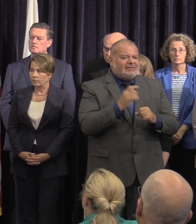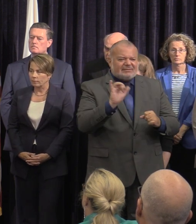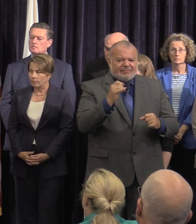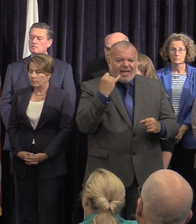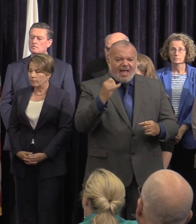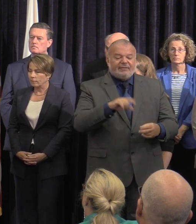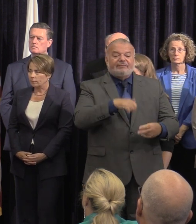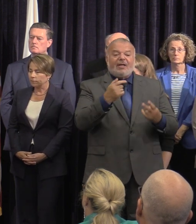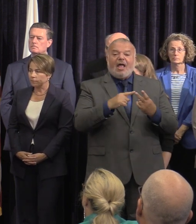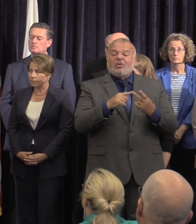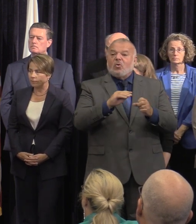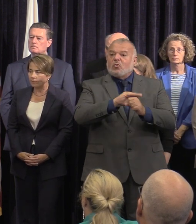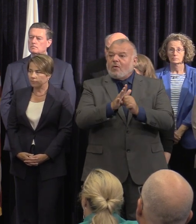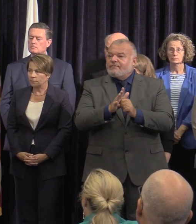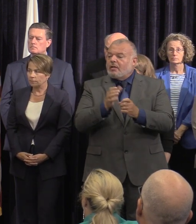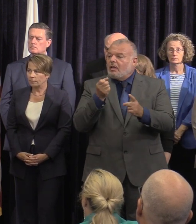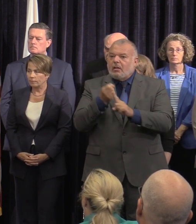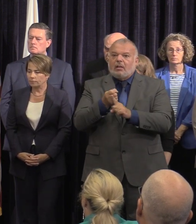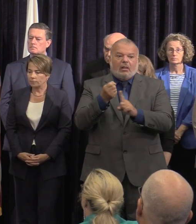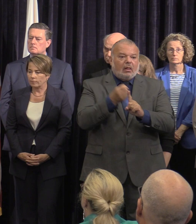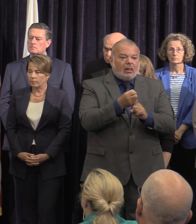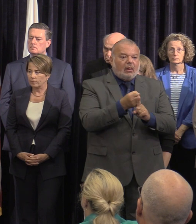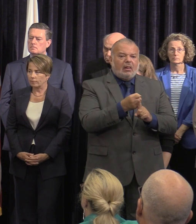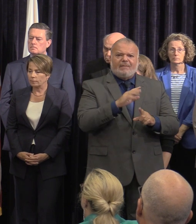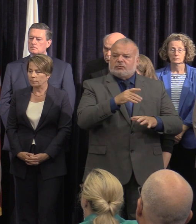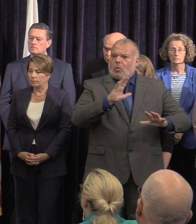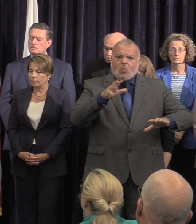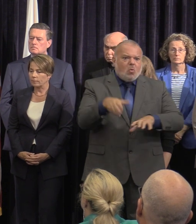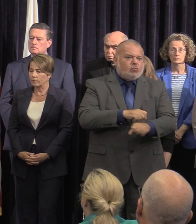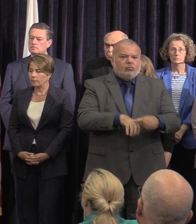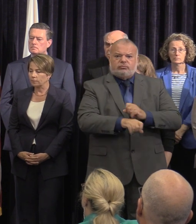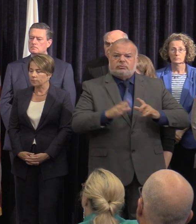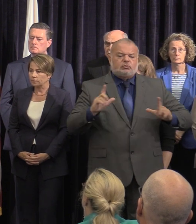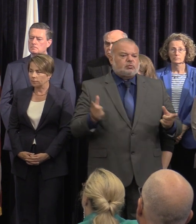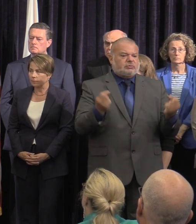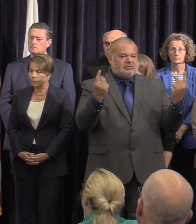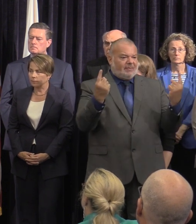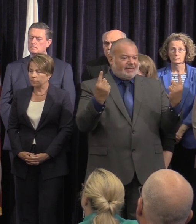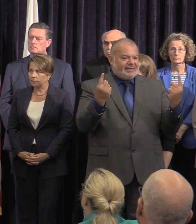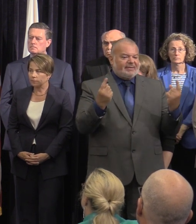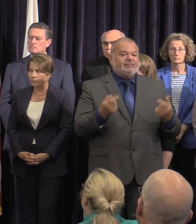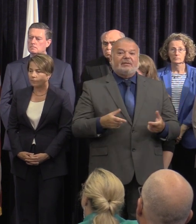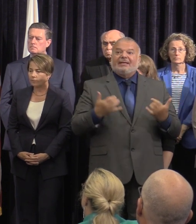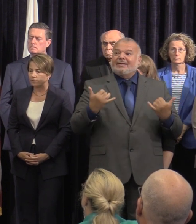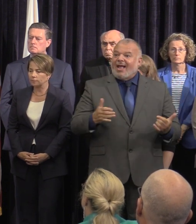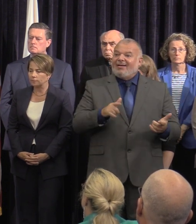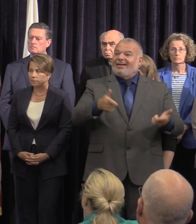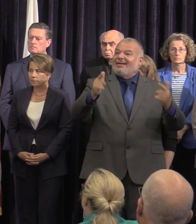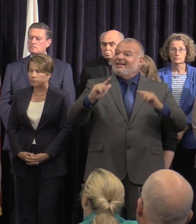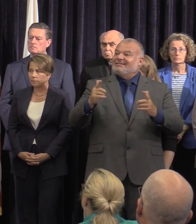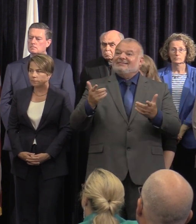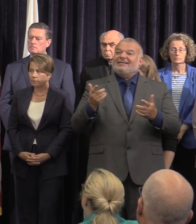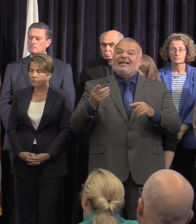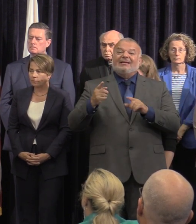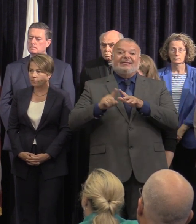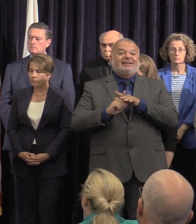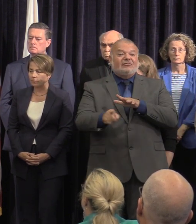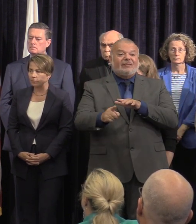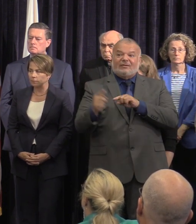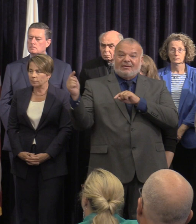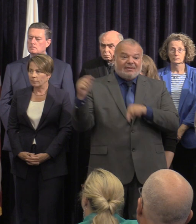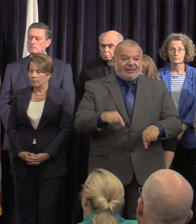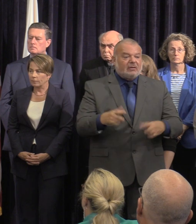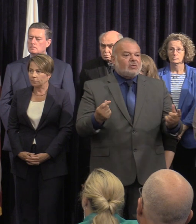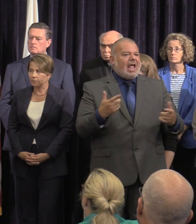we're dealing with a humanitarian crisis. It has national and global origins, but we're seeing the face of it right here. True